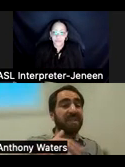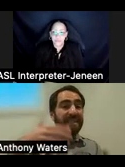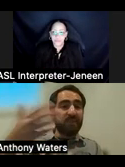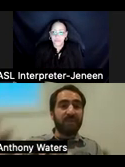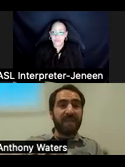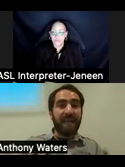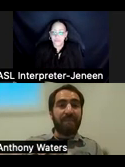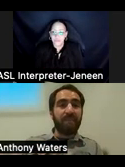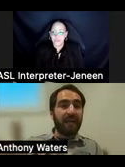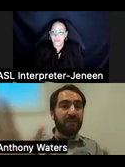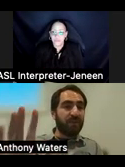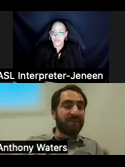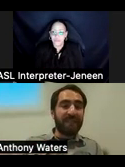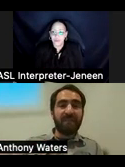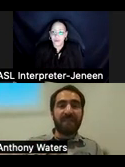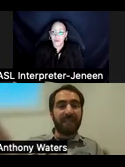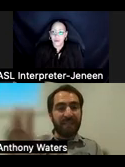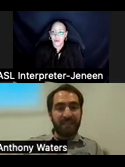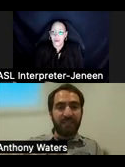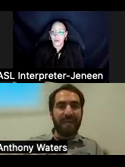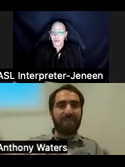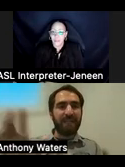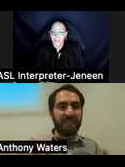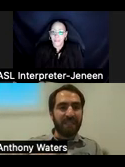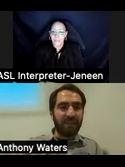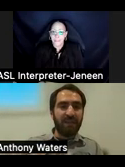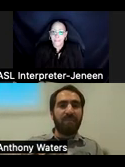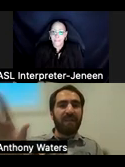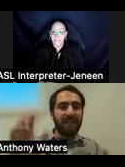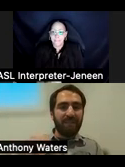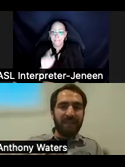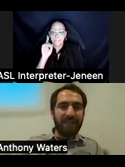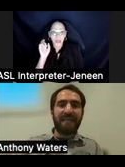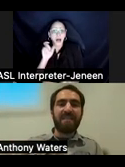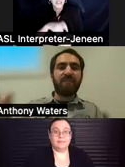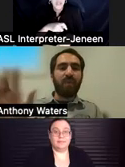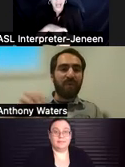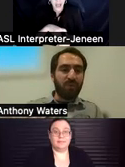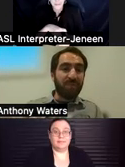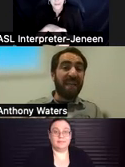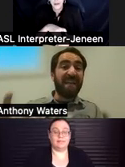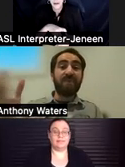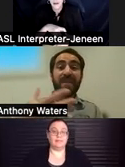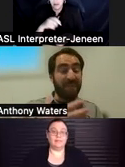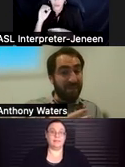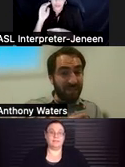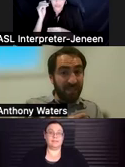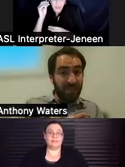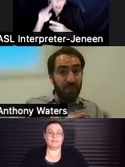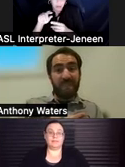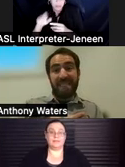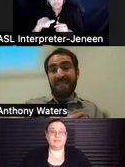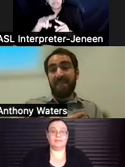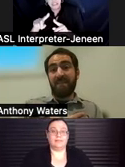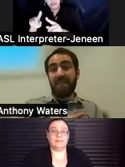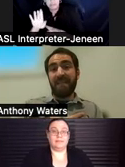So just in the interest of time, you don't have to enter anything into the chat box here, but think about the kinds of preparatory behaviors that maybe